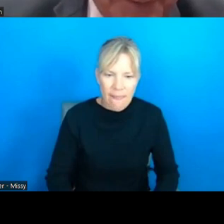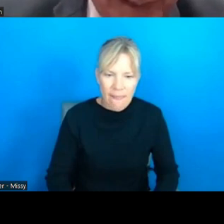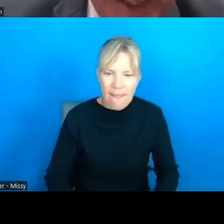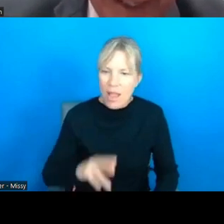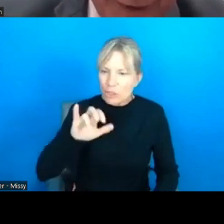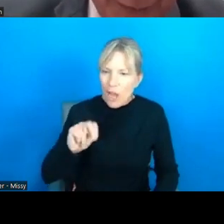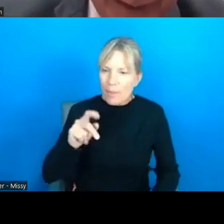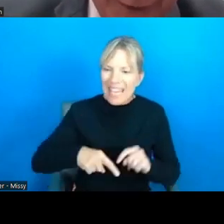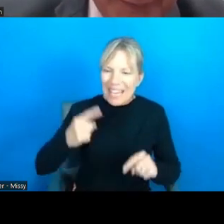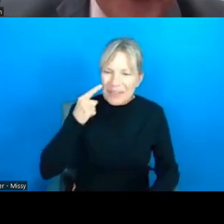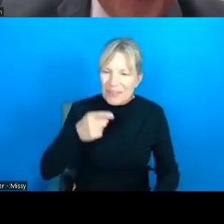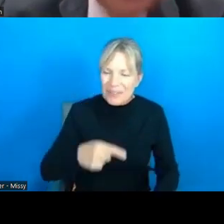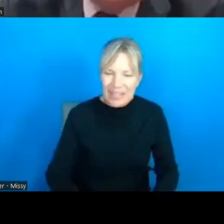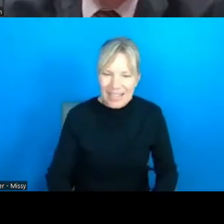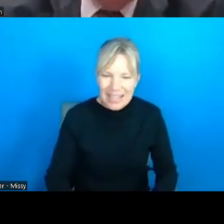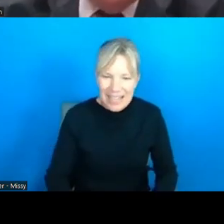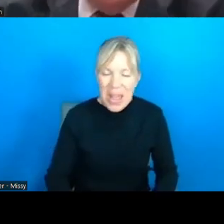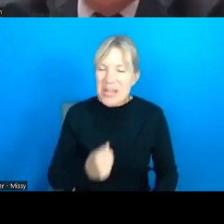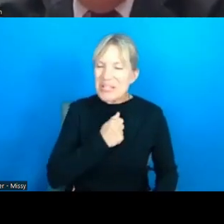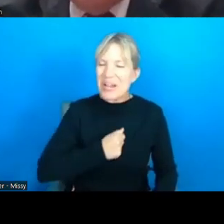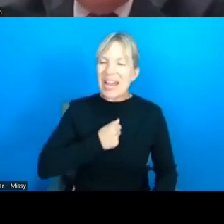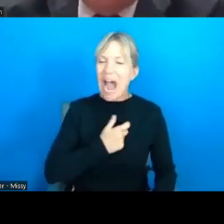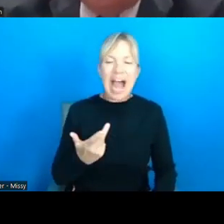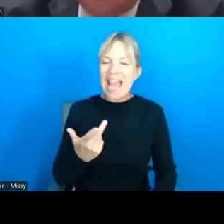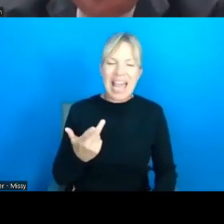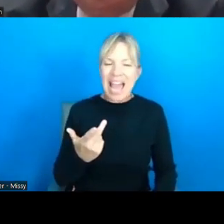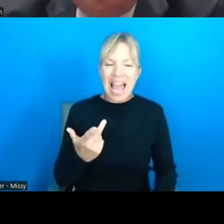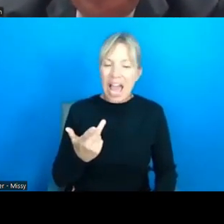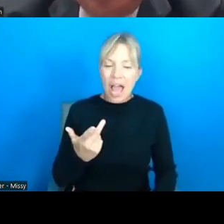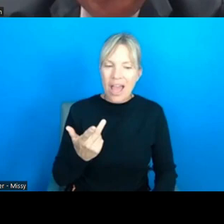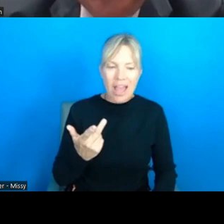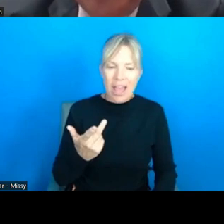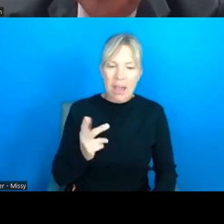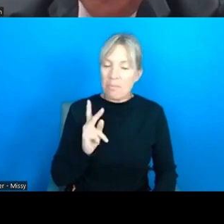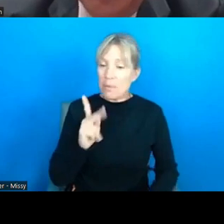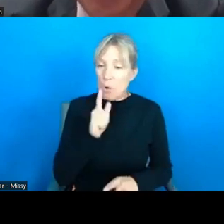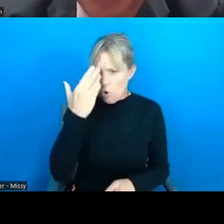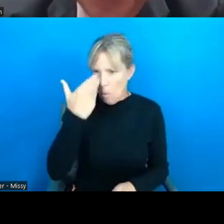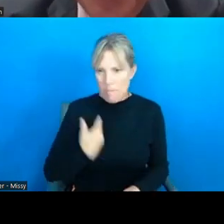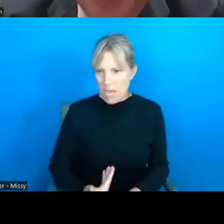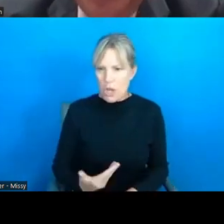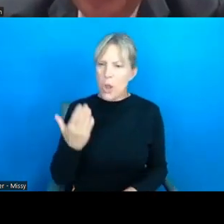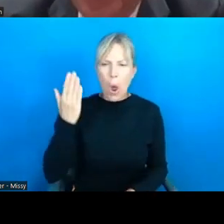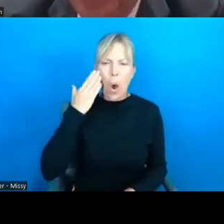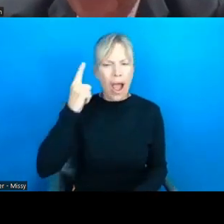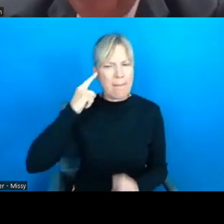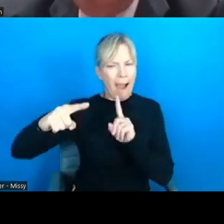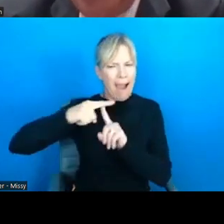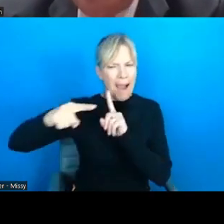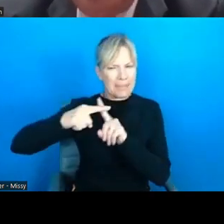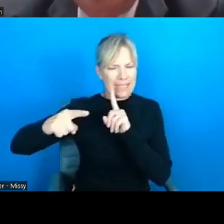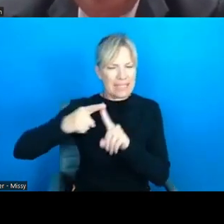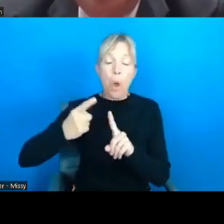John, you're muted. I'm sorry. I'm people who know me know I'm an optimist, and I think we